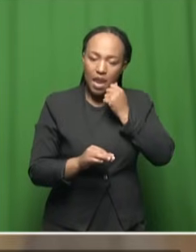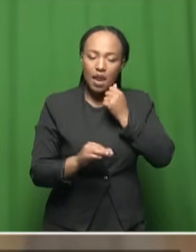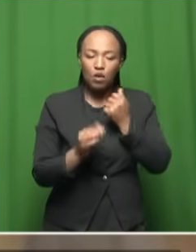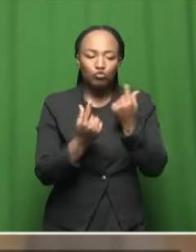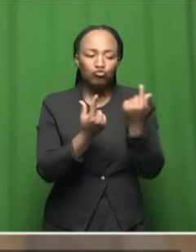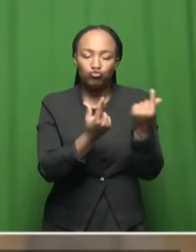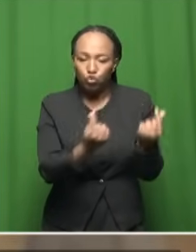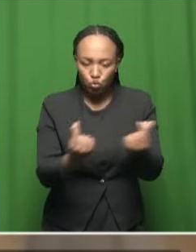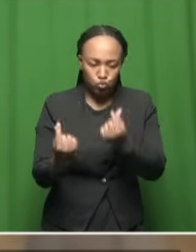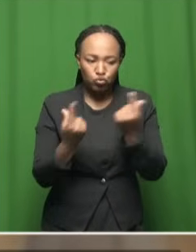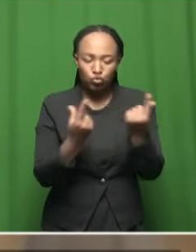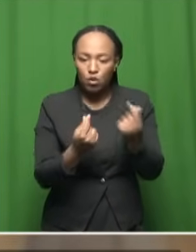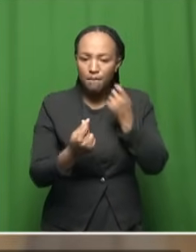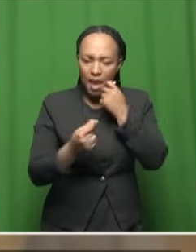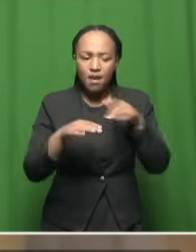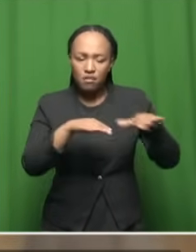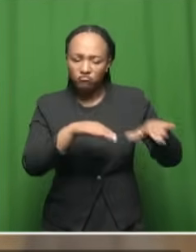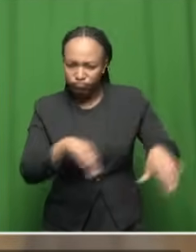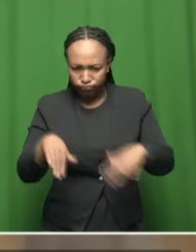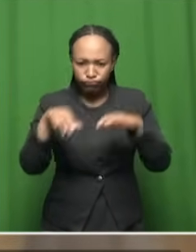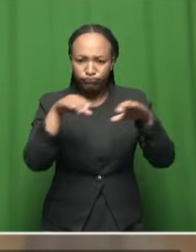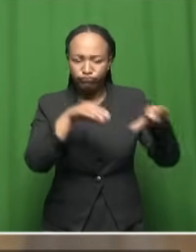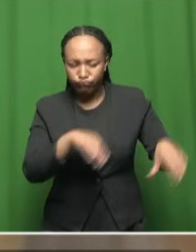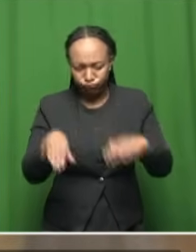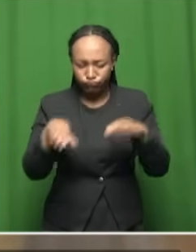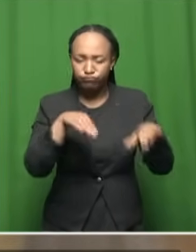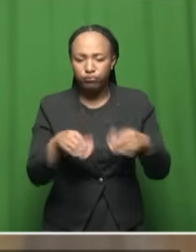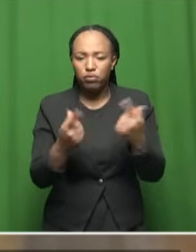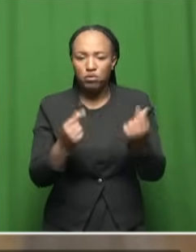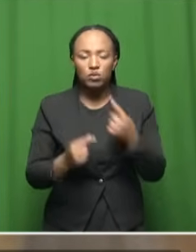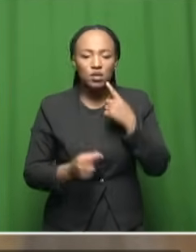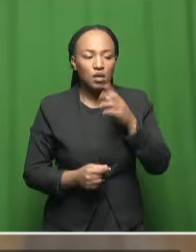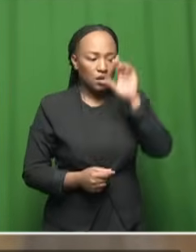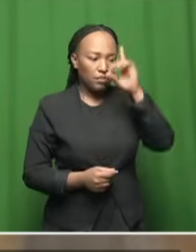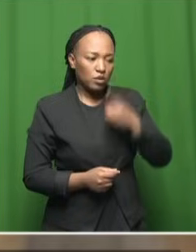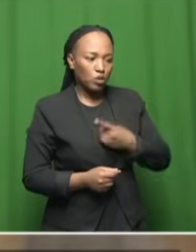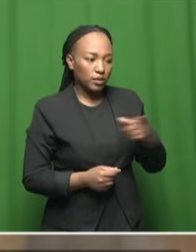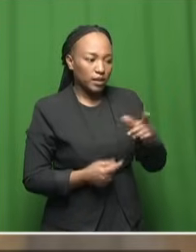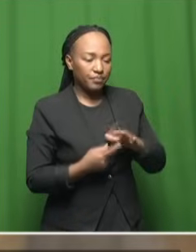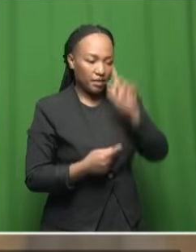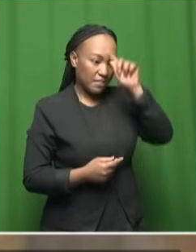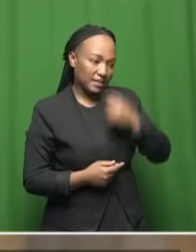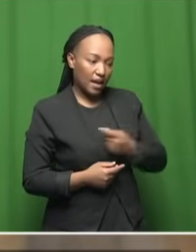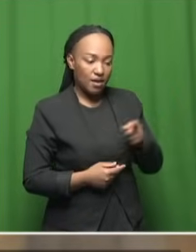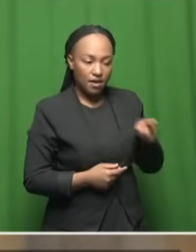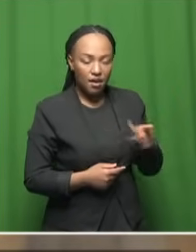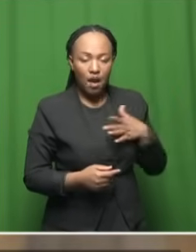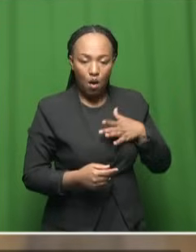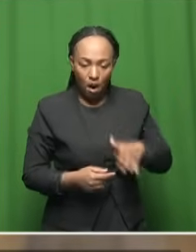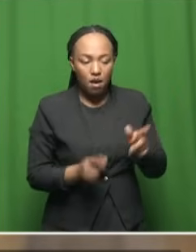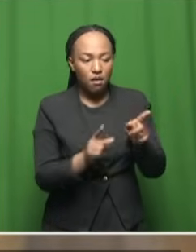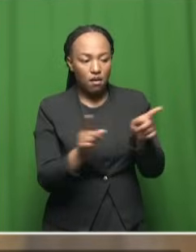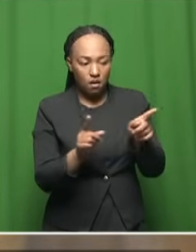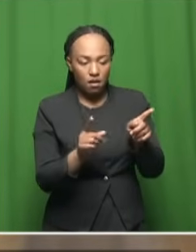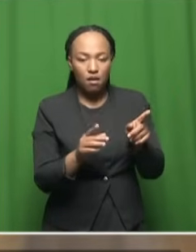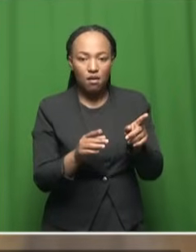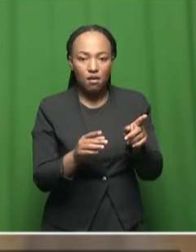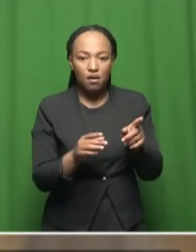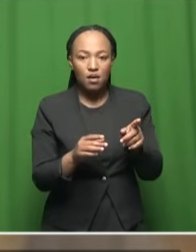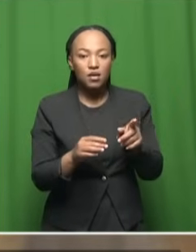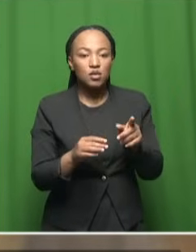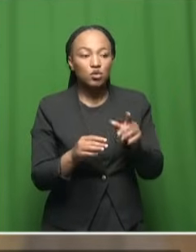was also the person to be like, okay, this is my daughter, this is my son. I want them to have a safe